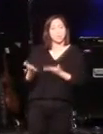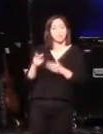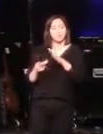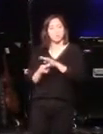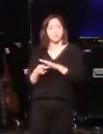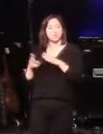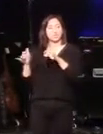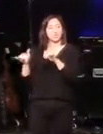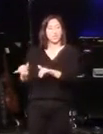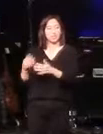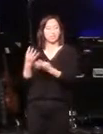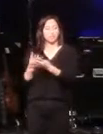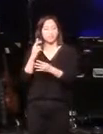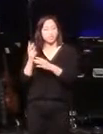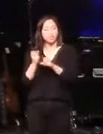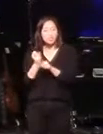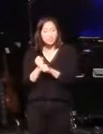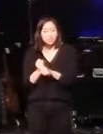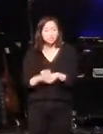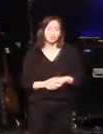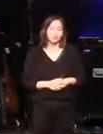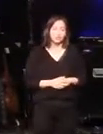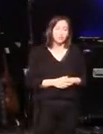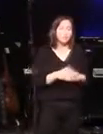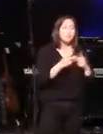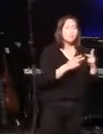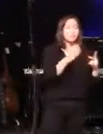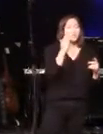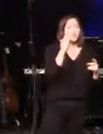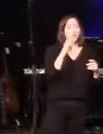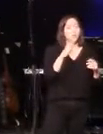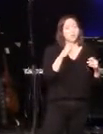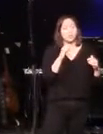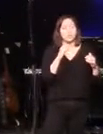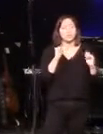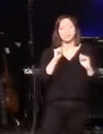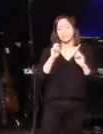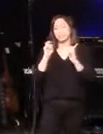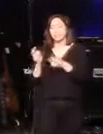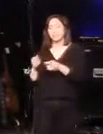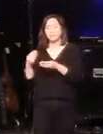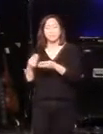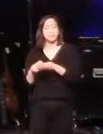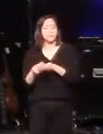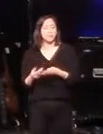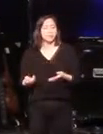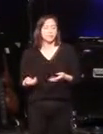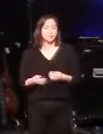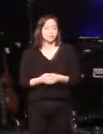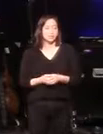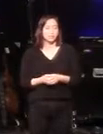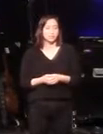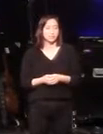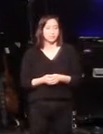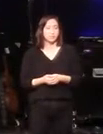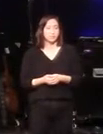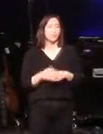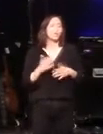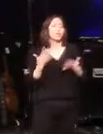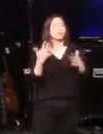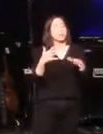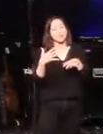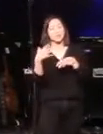send money to him because he could have just taken off at any time. And he's finally gotten to where he's supposed to go. And they have said, hey, we want to support